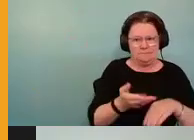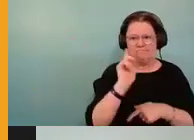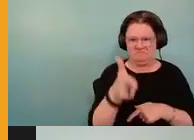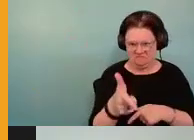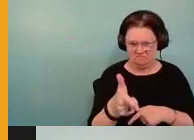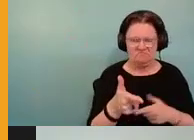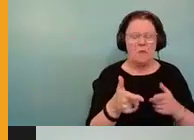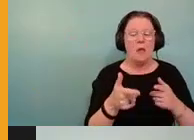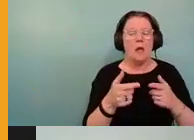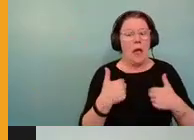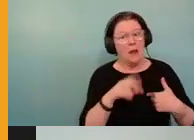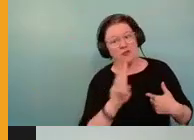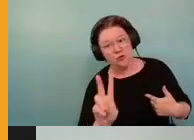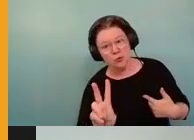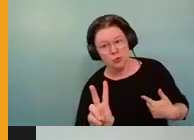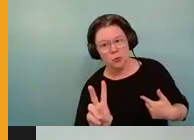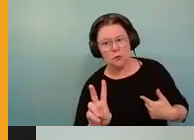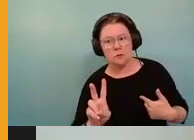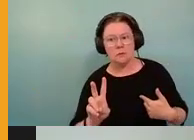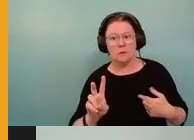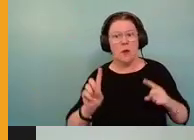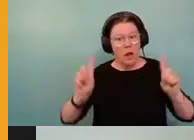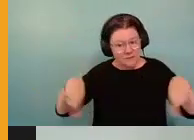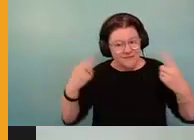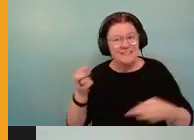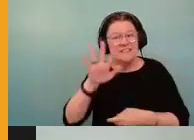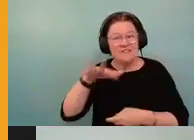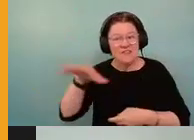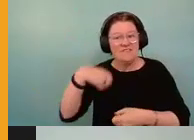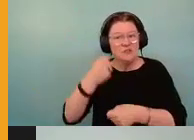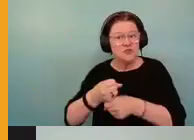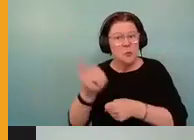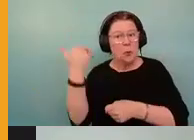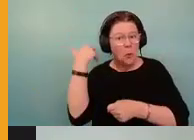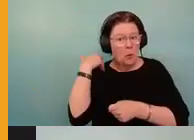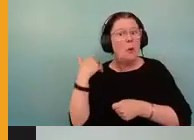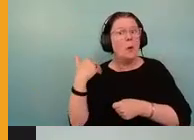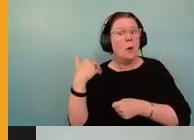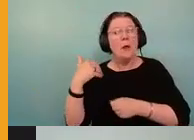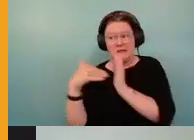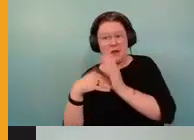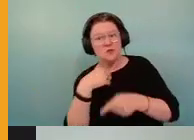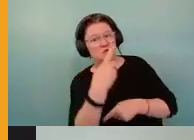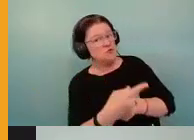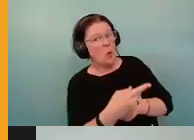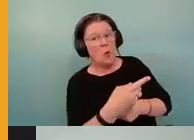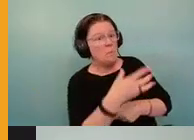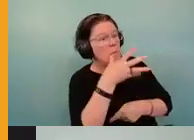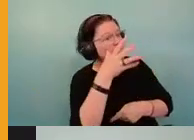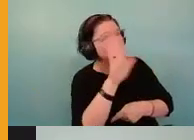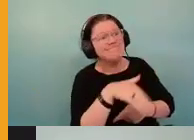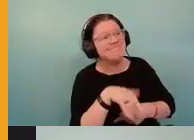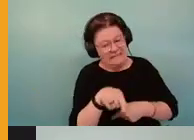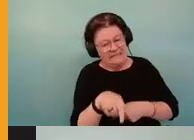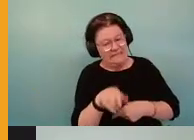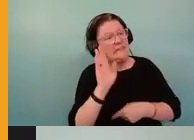was two. So over 55 years ago, my parents were told that he wouldn't live past 13 and that they